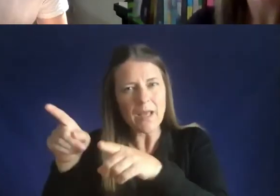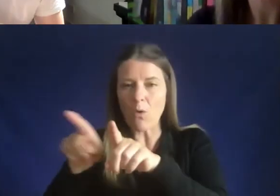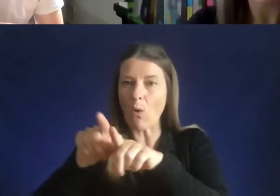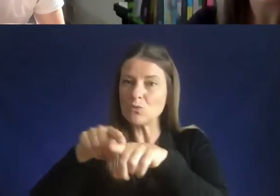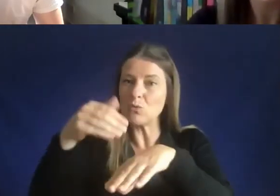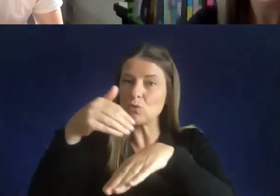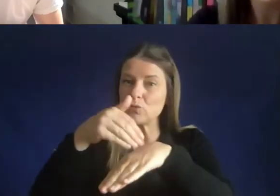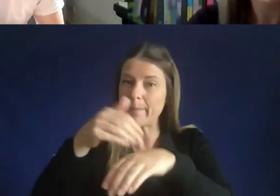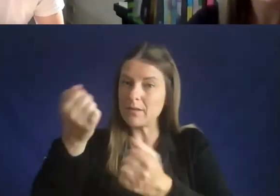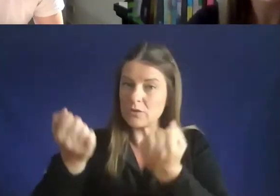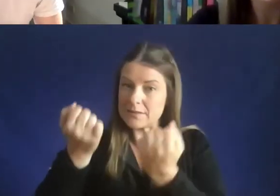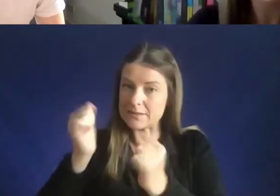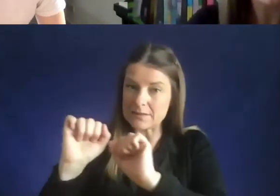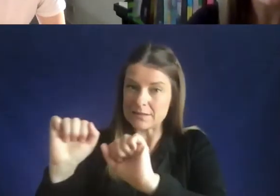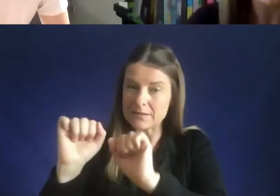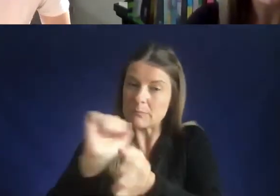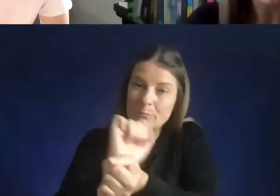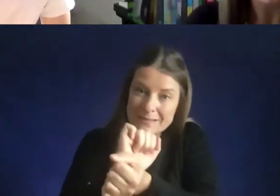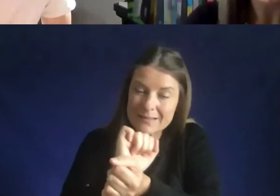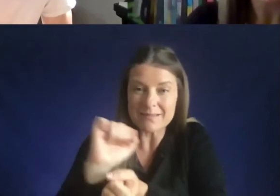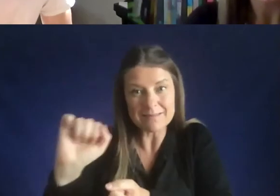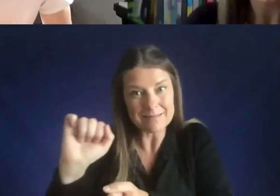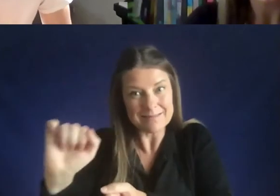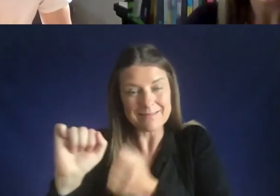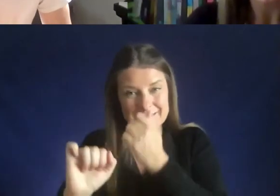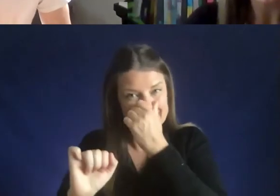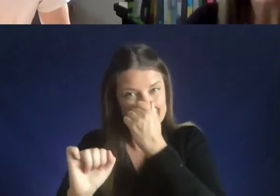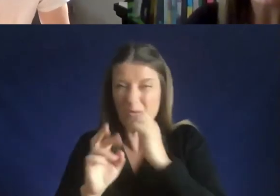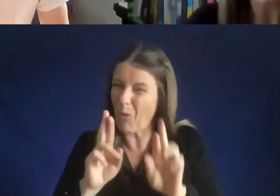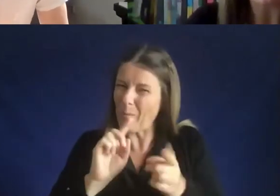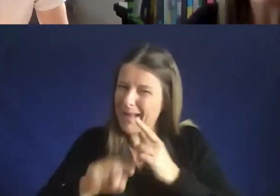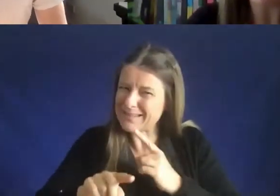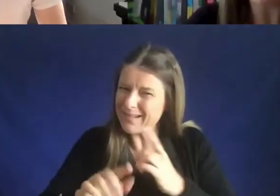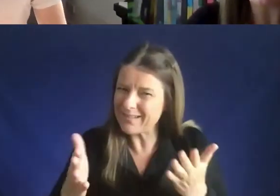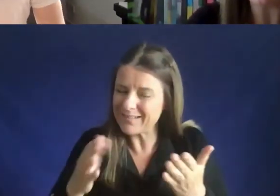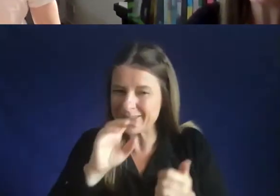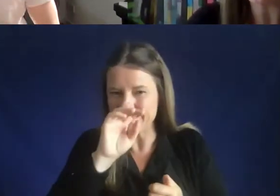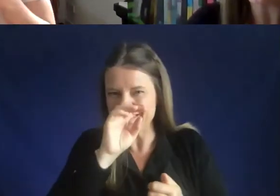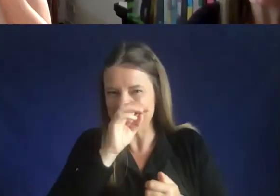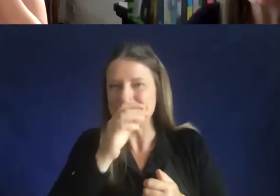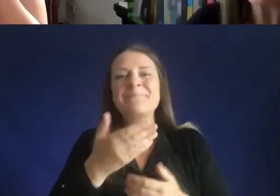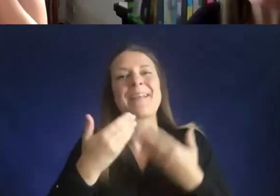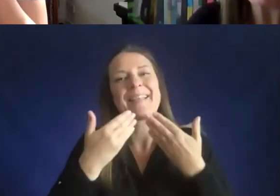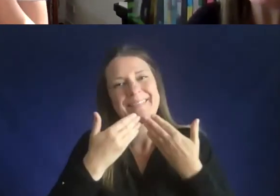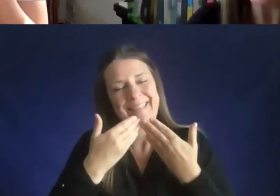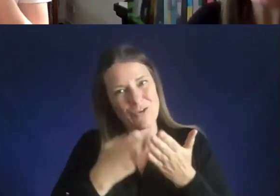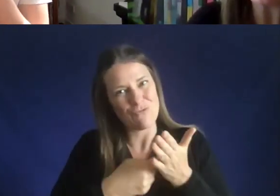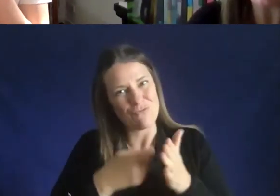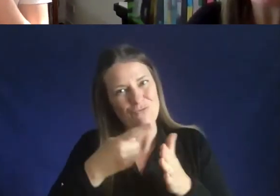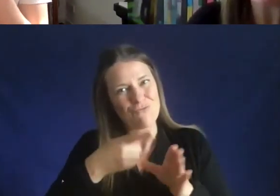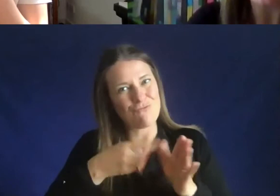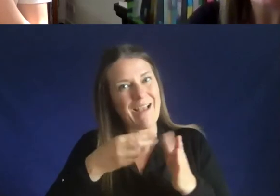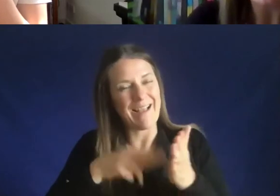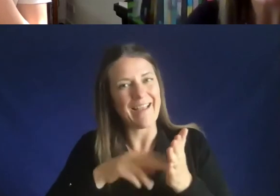So yes, I hope that answers. Thanks, Ryan. We are just going to finish up in one